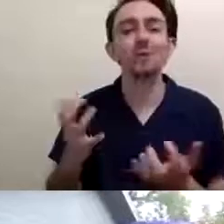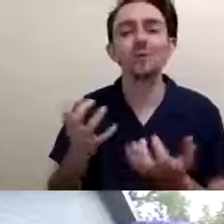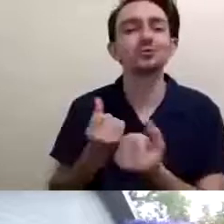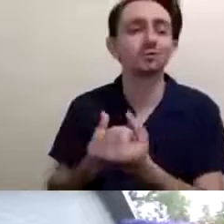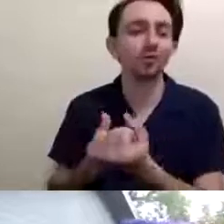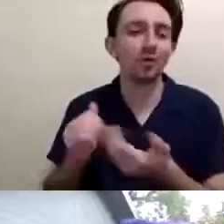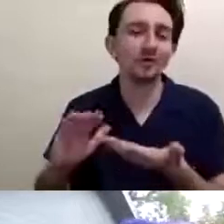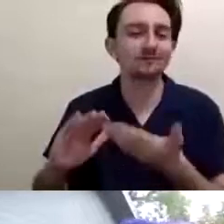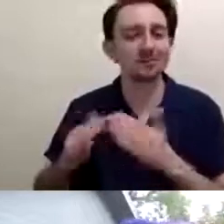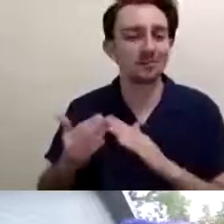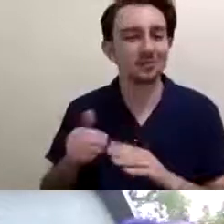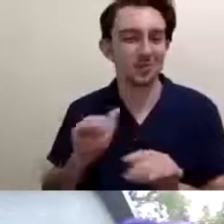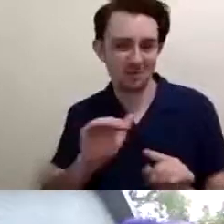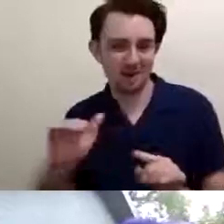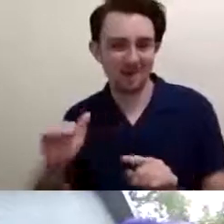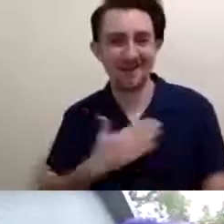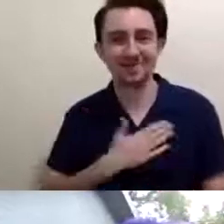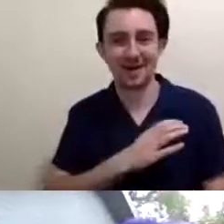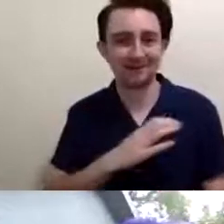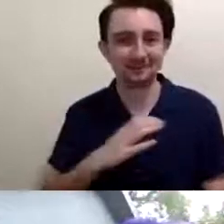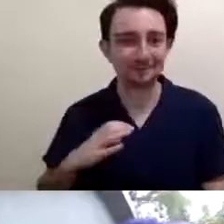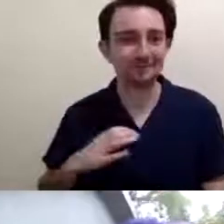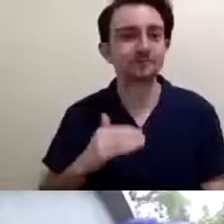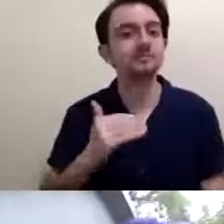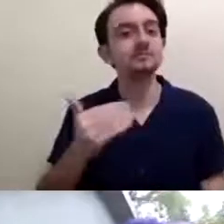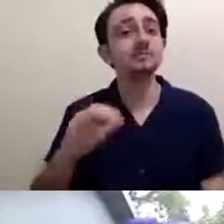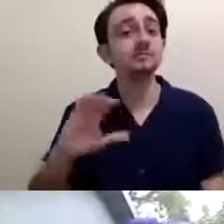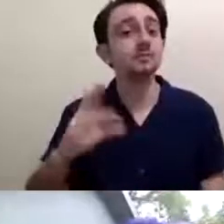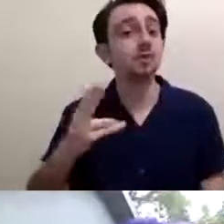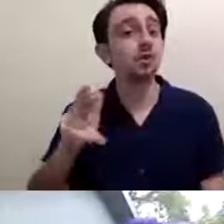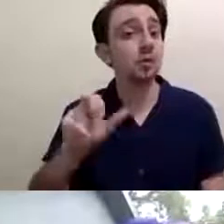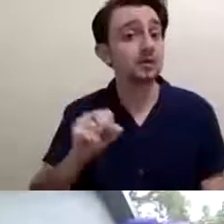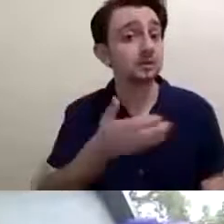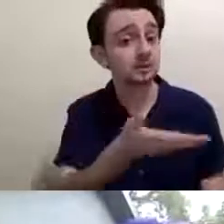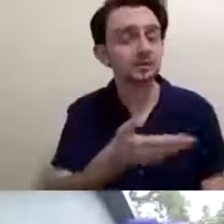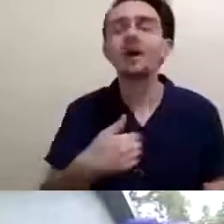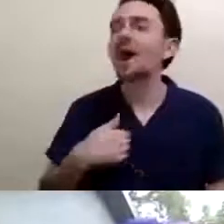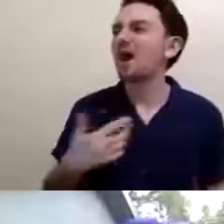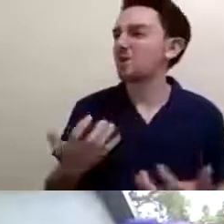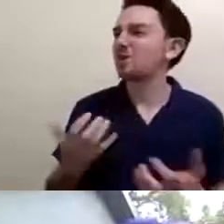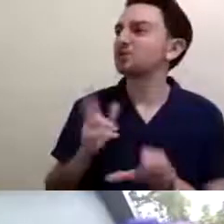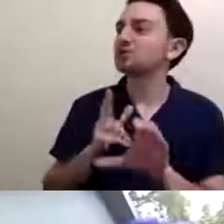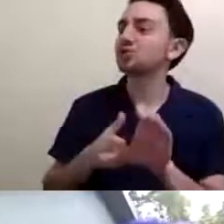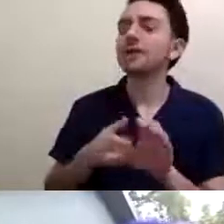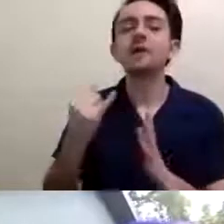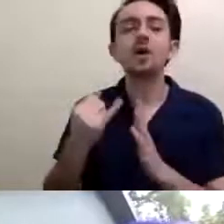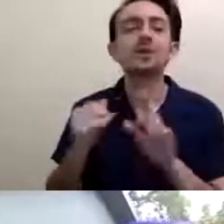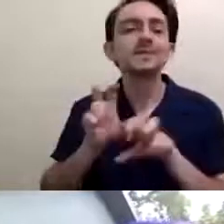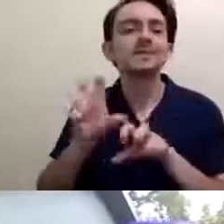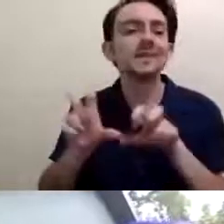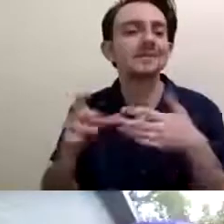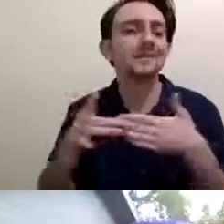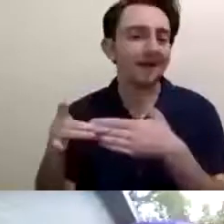Chris? I'll happily join the Arts Investment Guidance Committee. So. Okay.